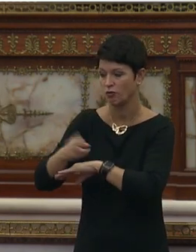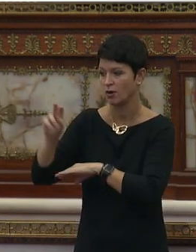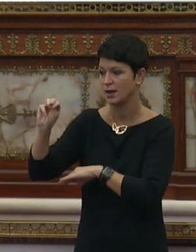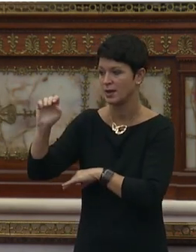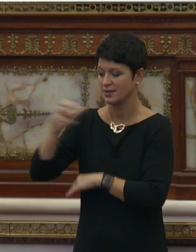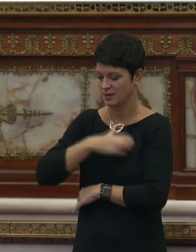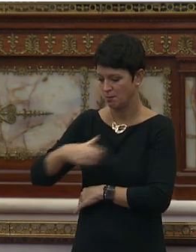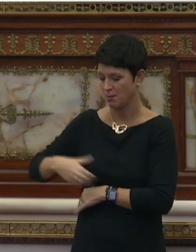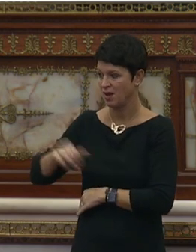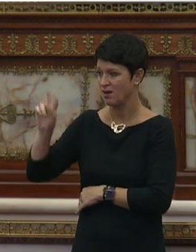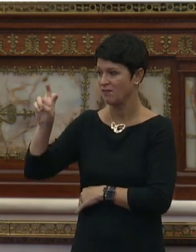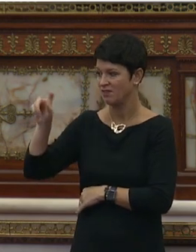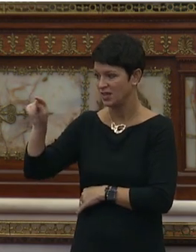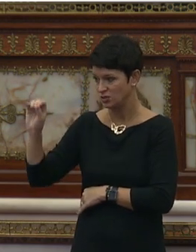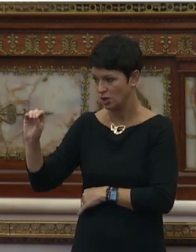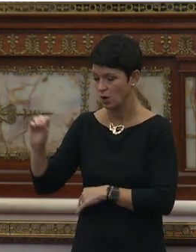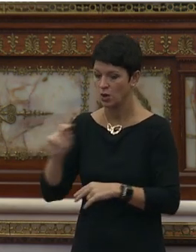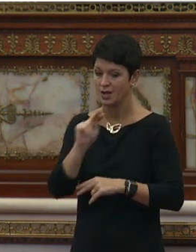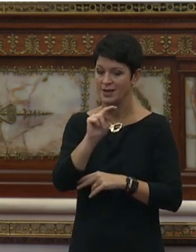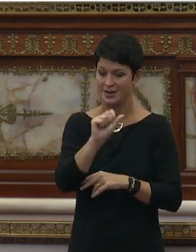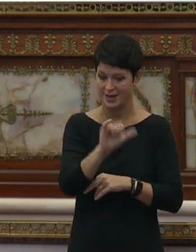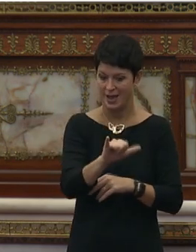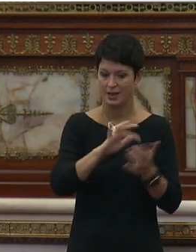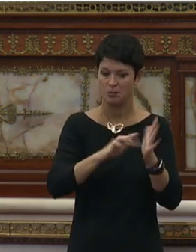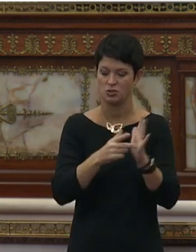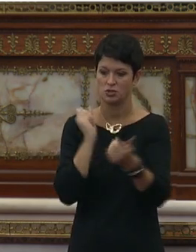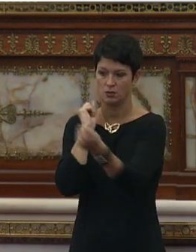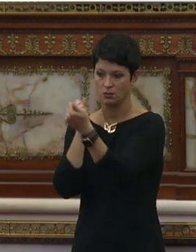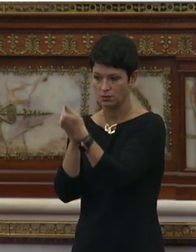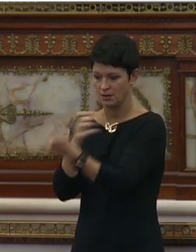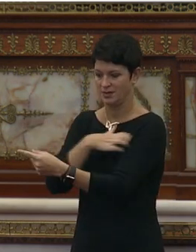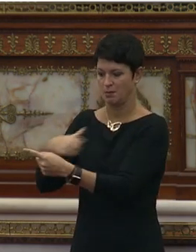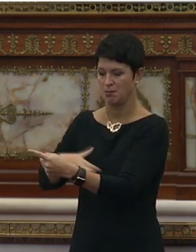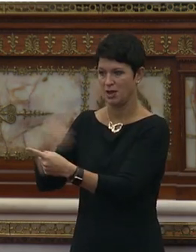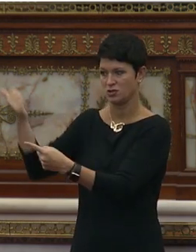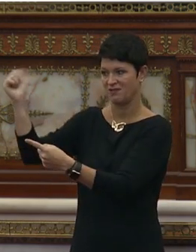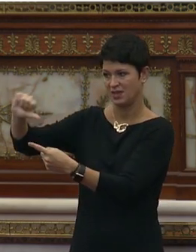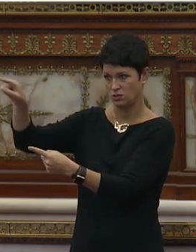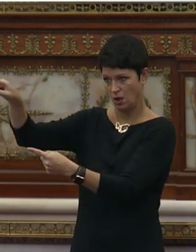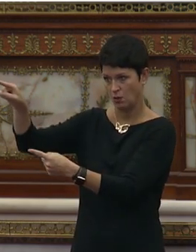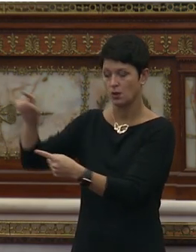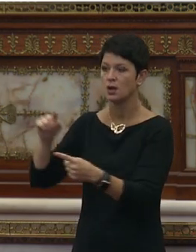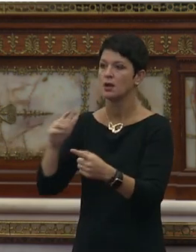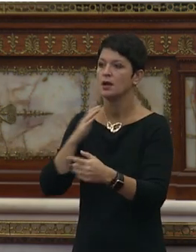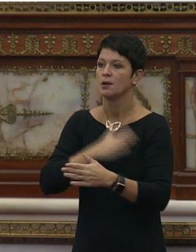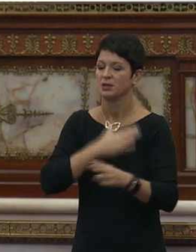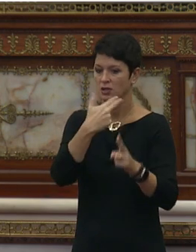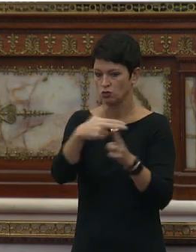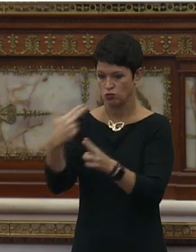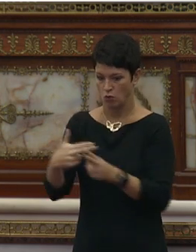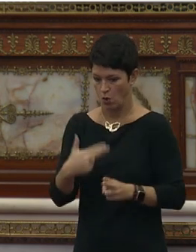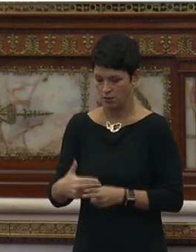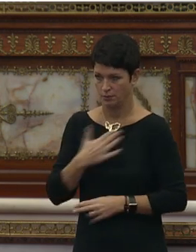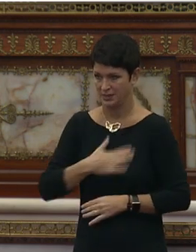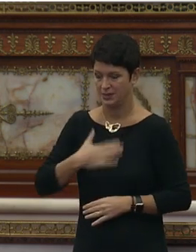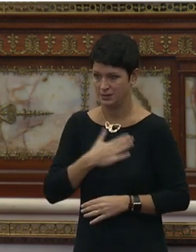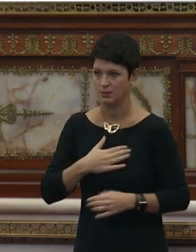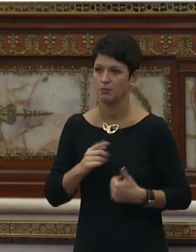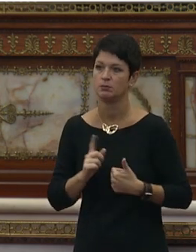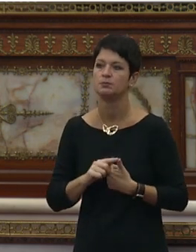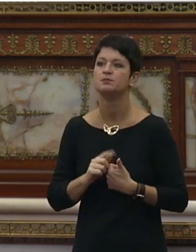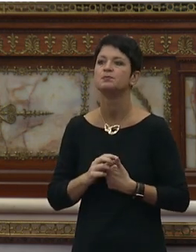veto, and a vote of nay is a vote to sustain the Mayor's veto. Mr. Decker, will you please call the roll?